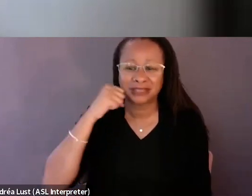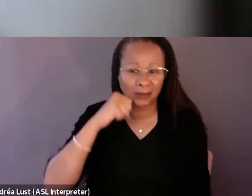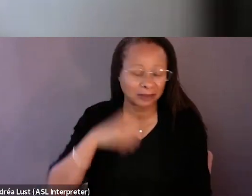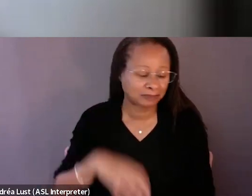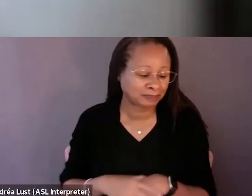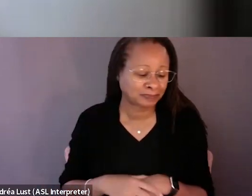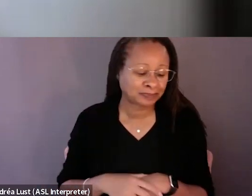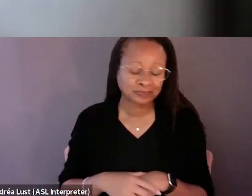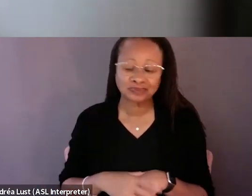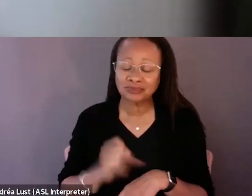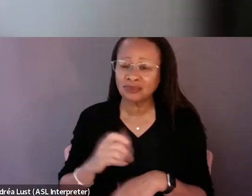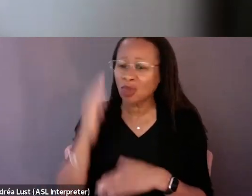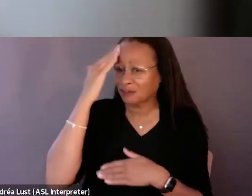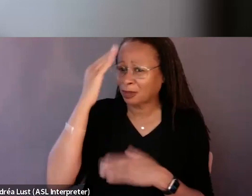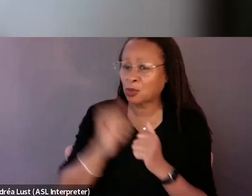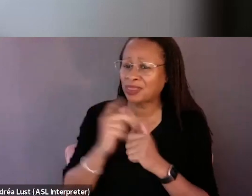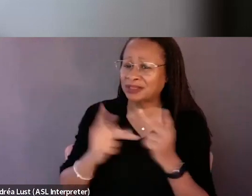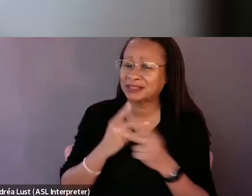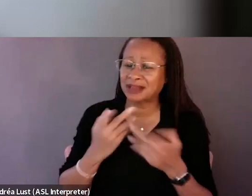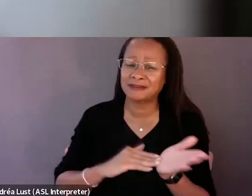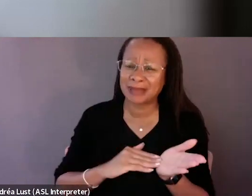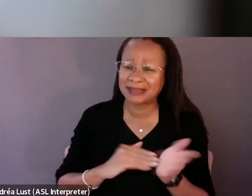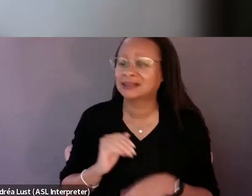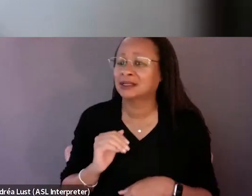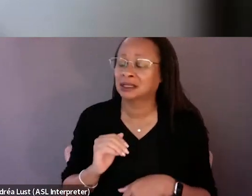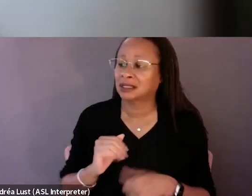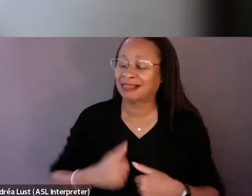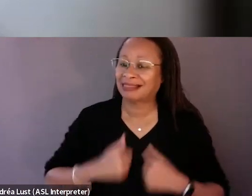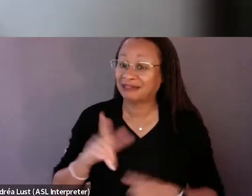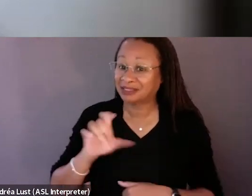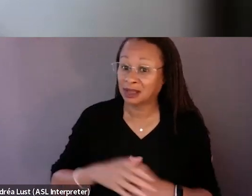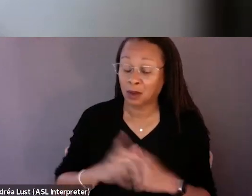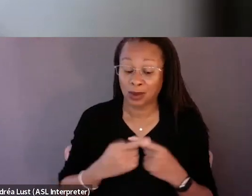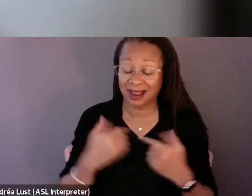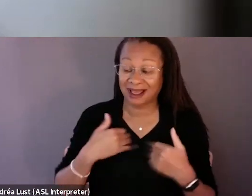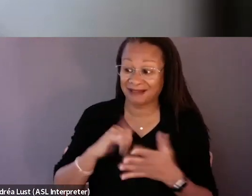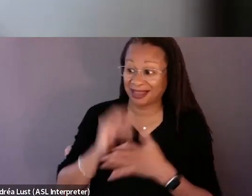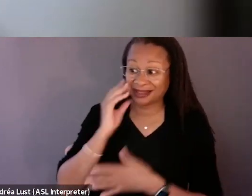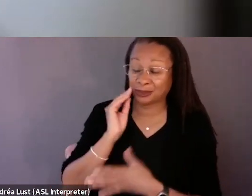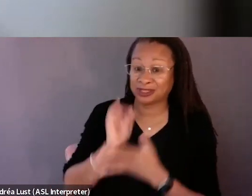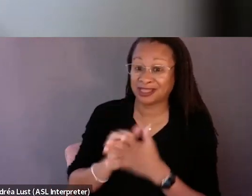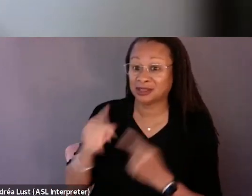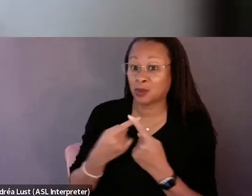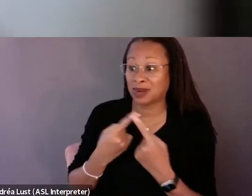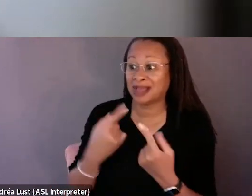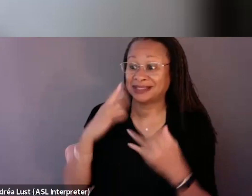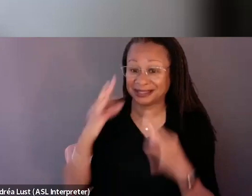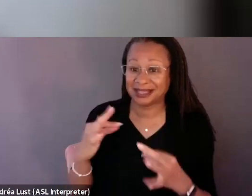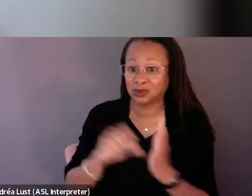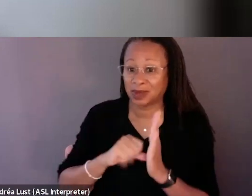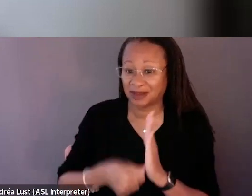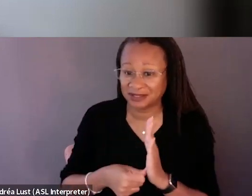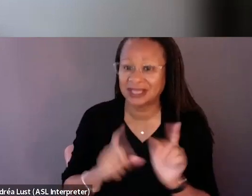pace. So when I have this experience, that was the time when I wanted to emphasize